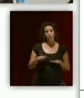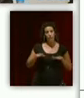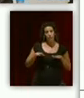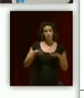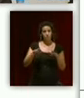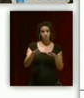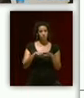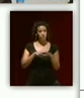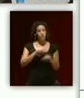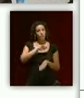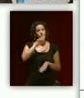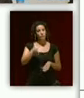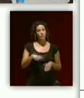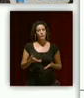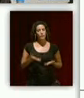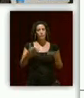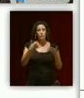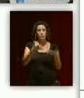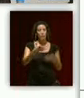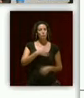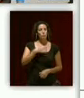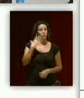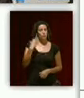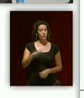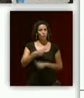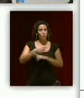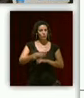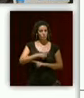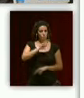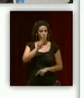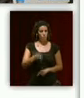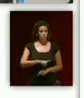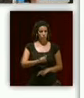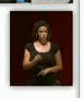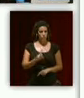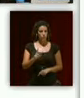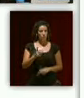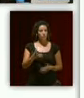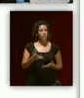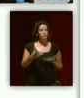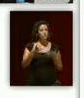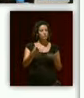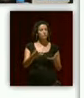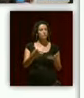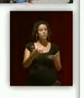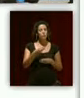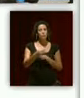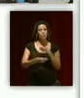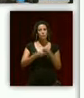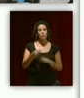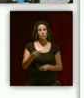different trajectories for the robot. But simultaneously we can provide another possibility,